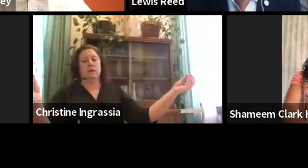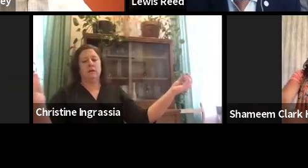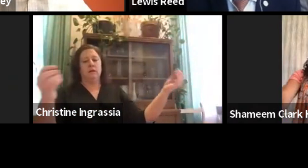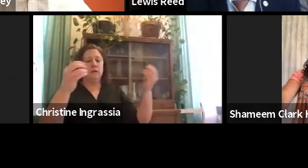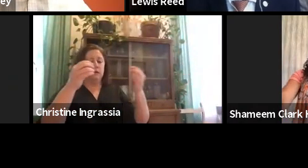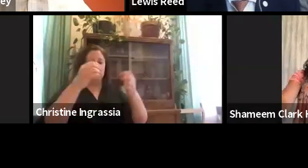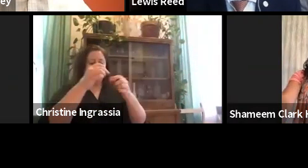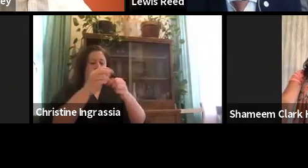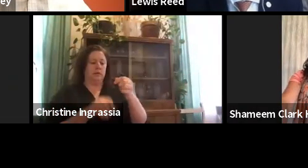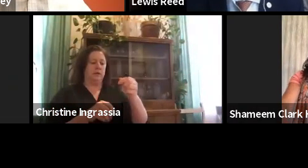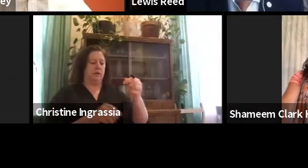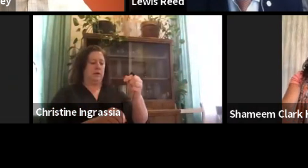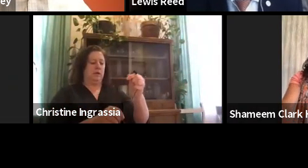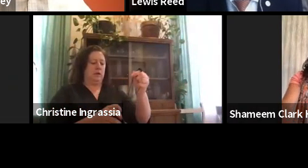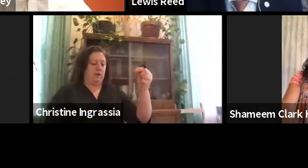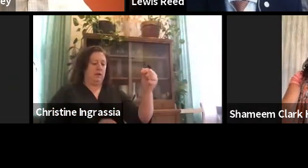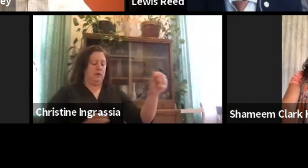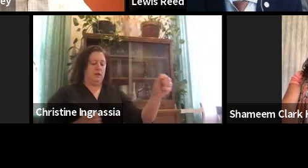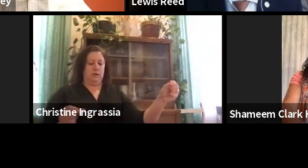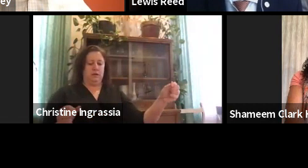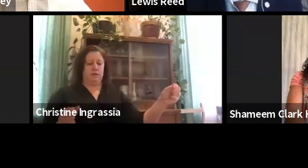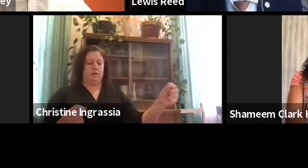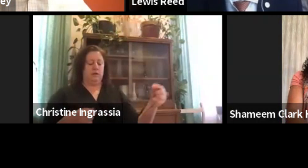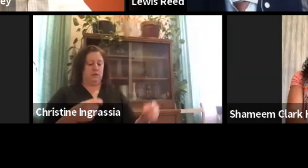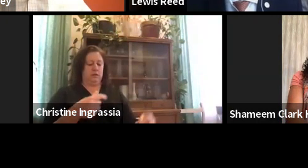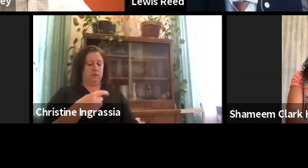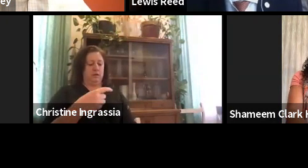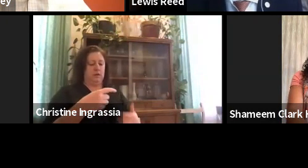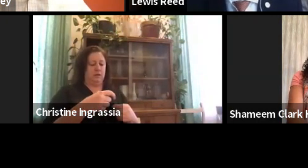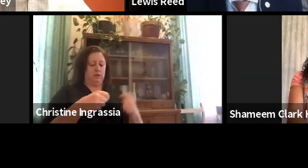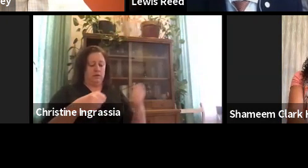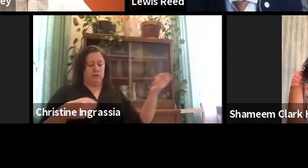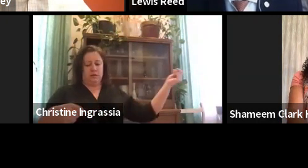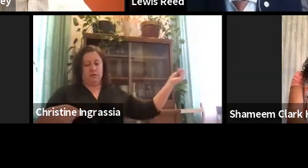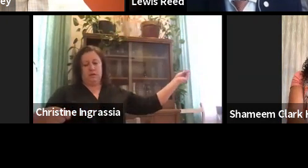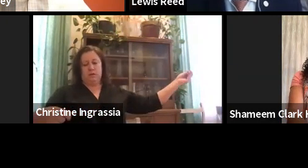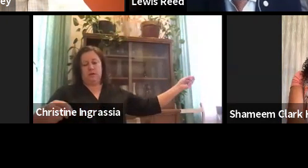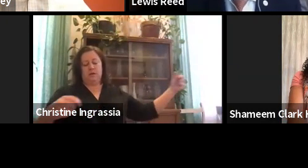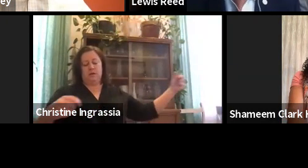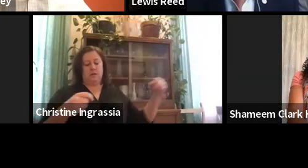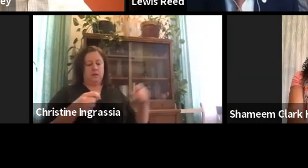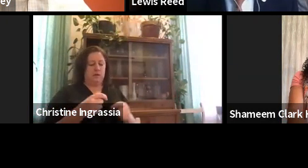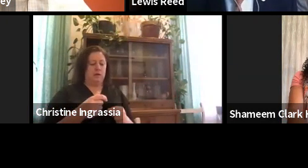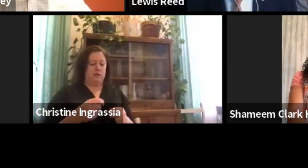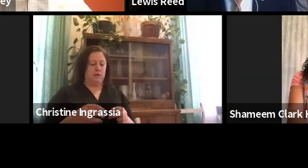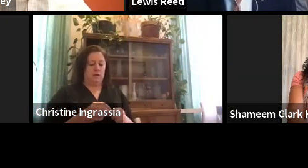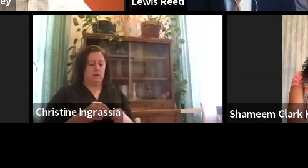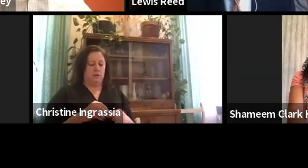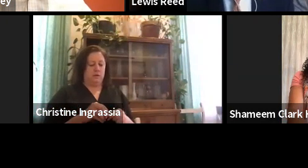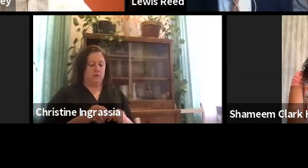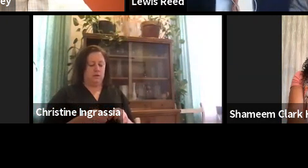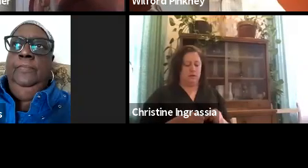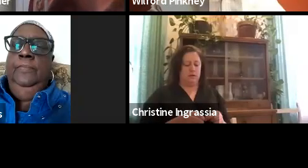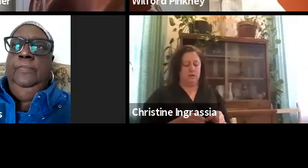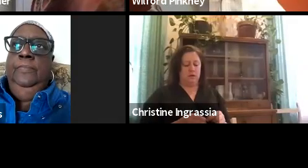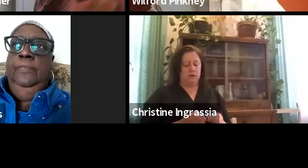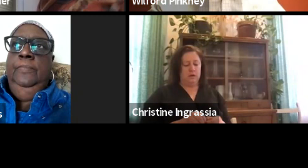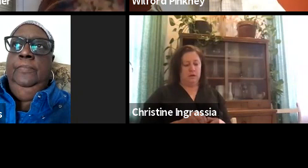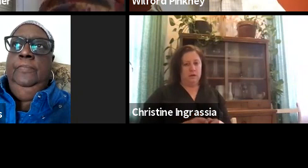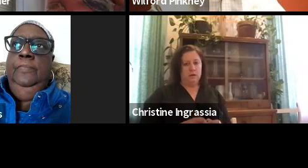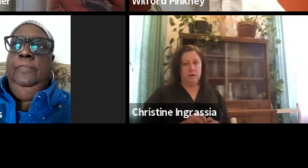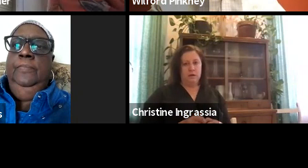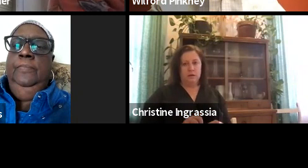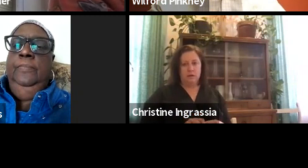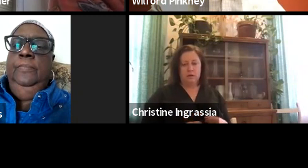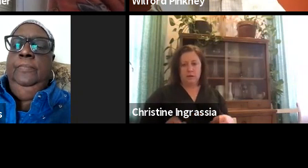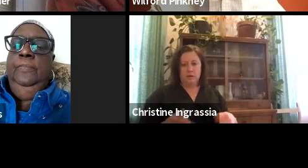to ensure that all of our centers and home have access to any additional funds. Childcare is already something that's there is already